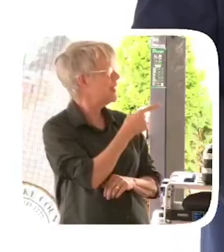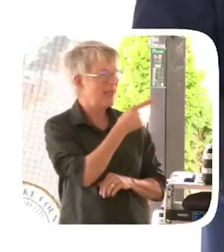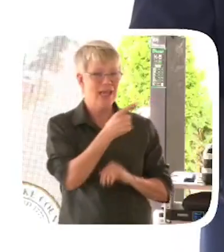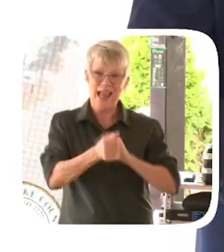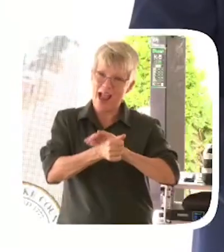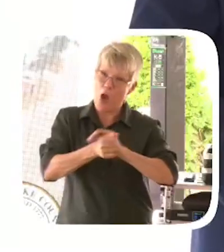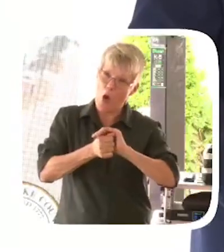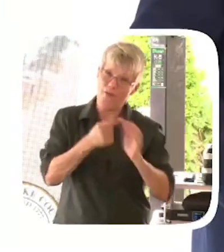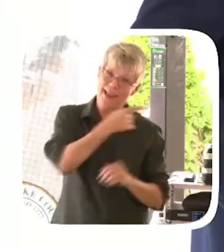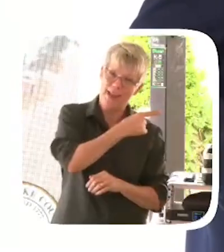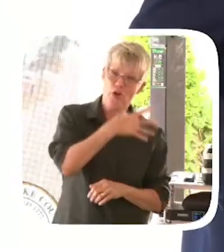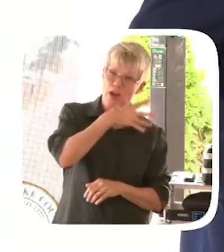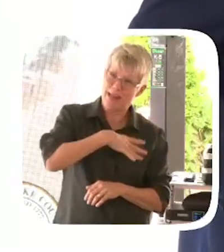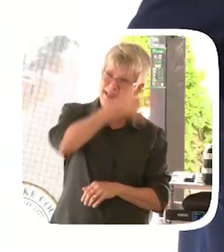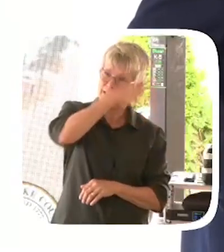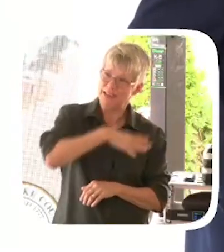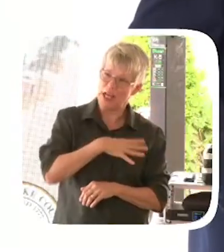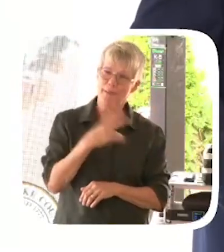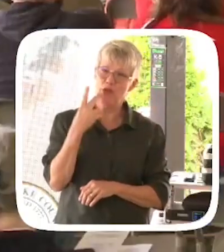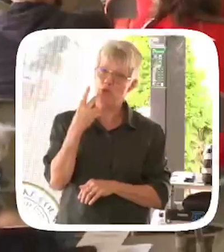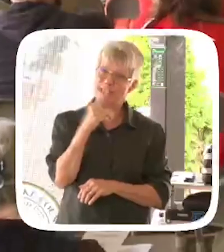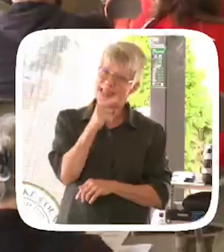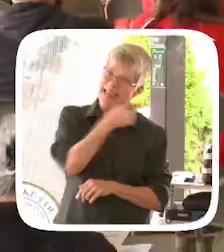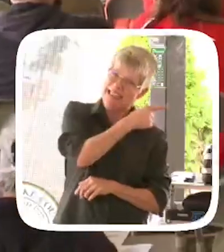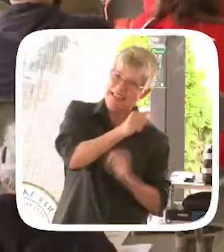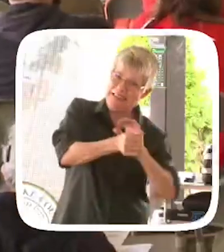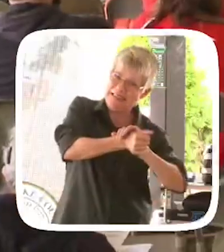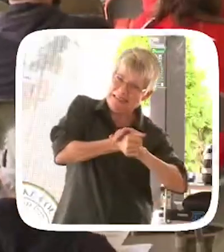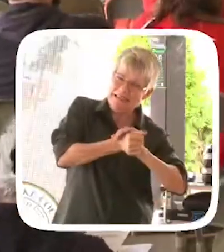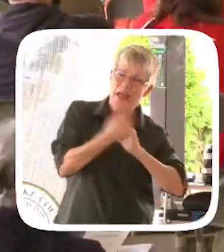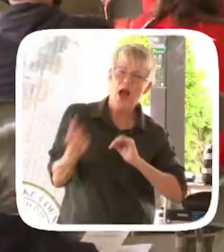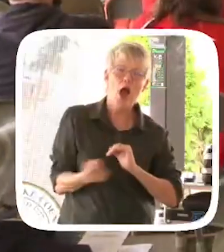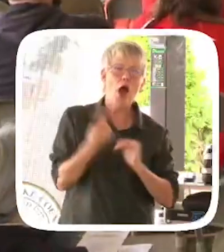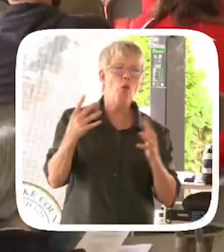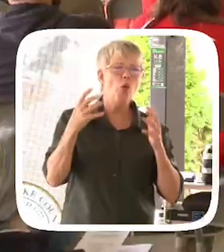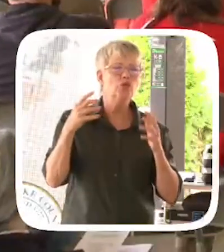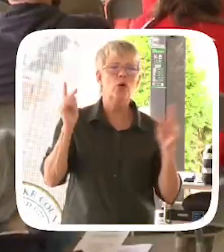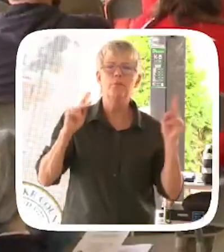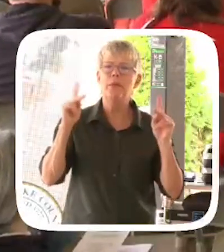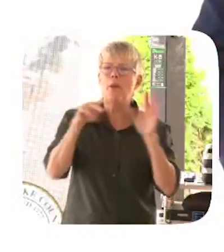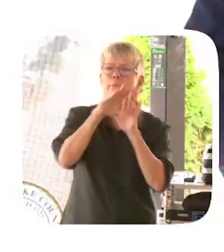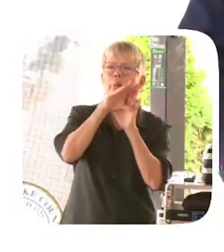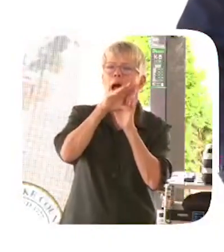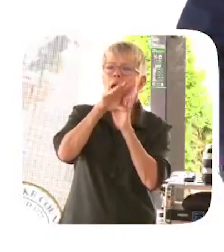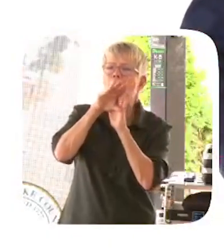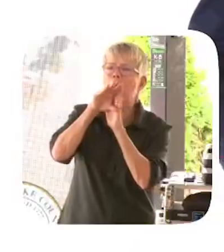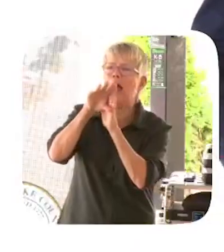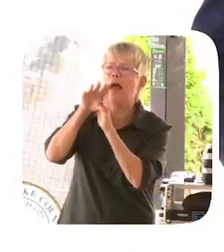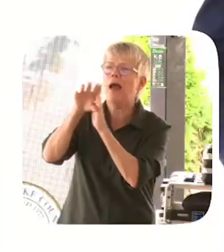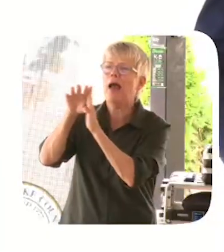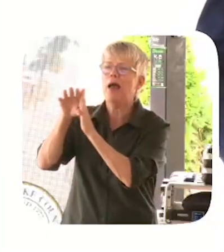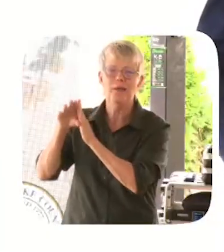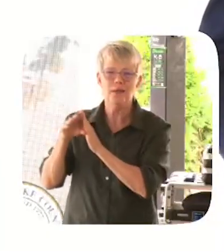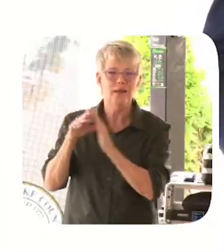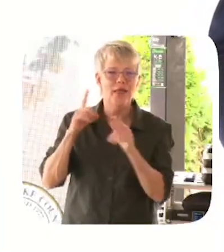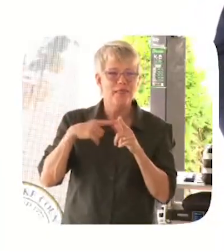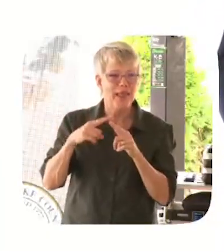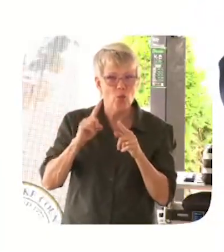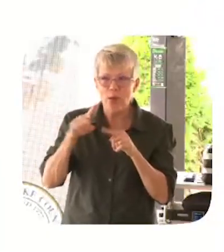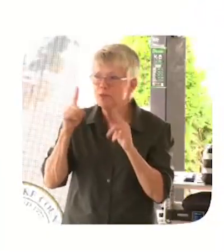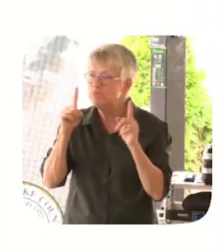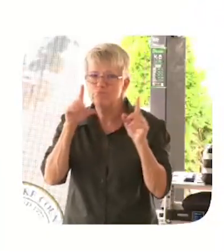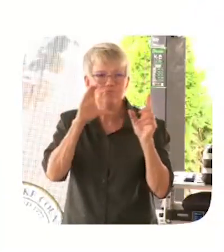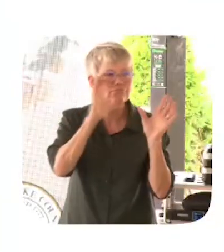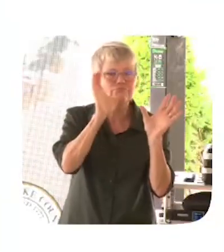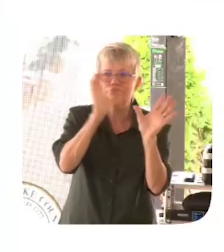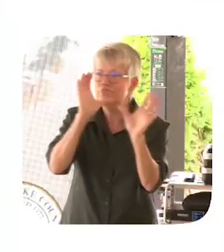He's over here, ladies and gentlemen. He always wants everybody else in his picture, and he's hard to find when you want to get a look